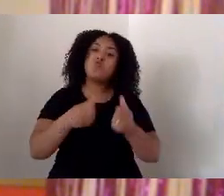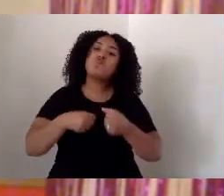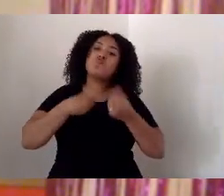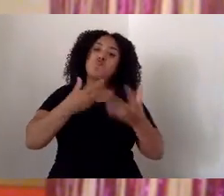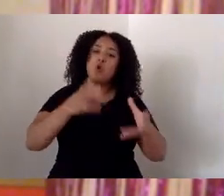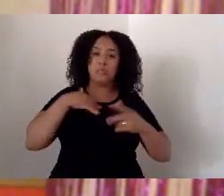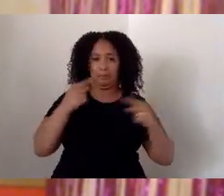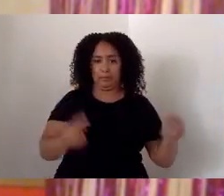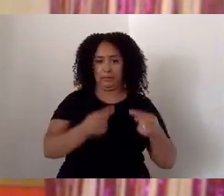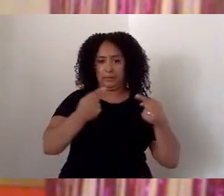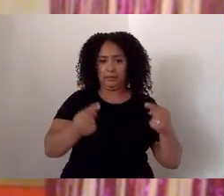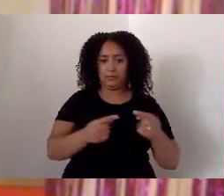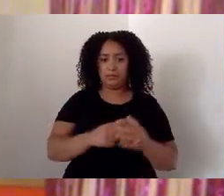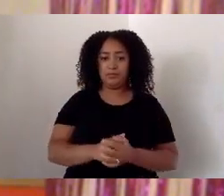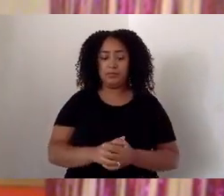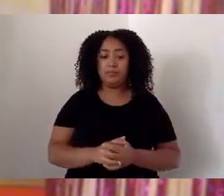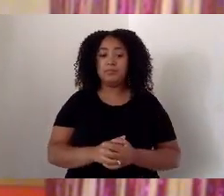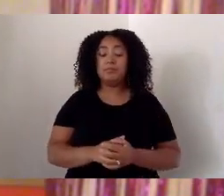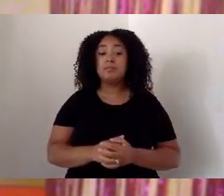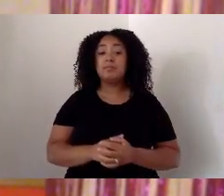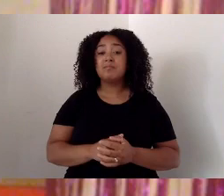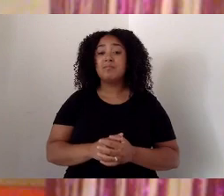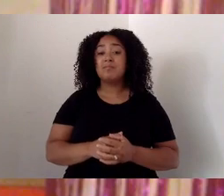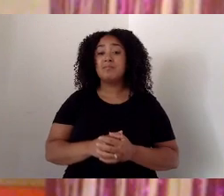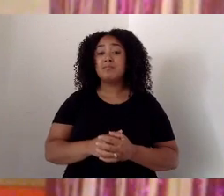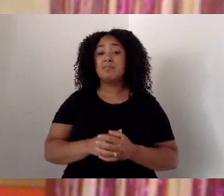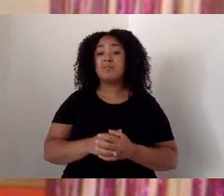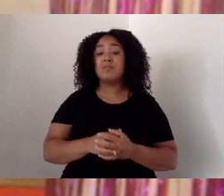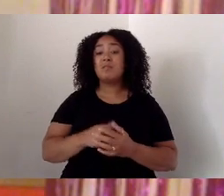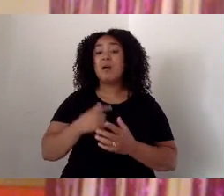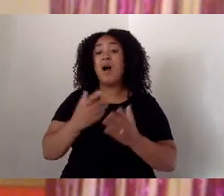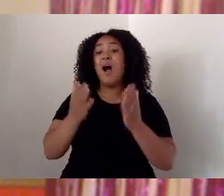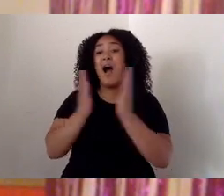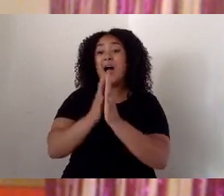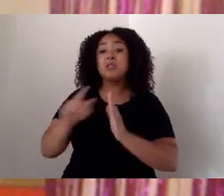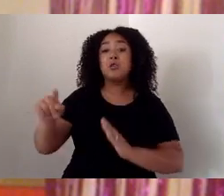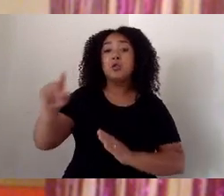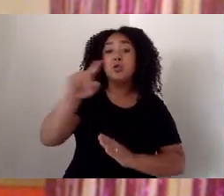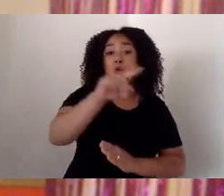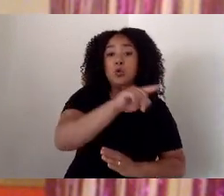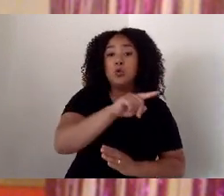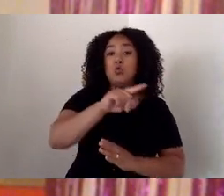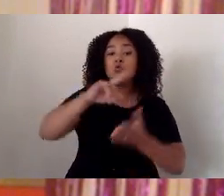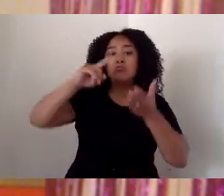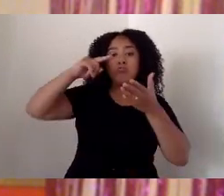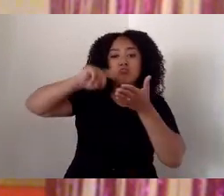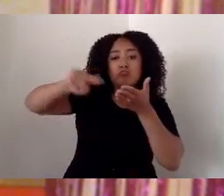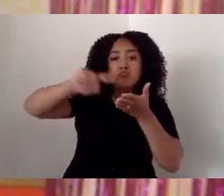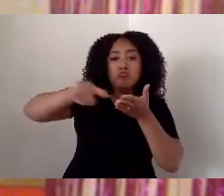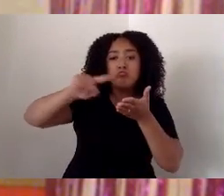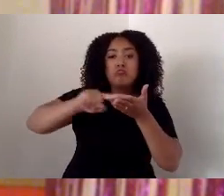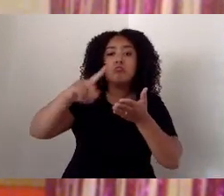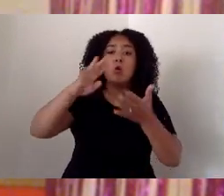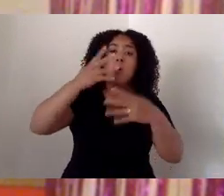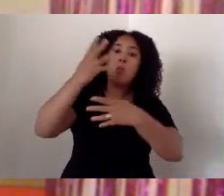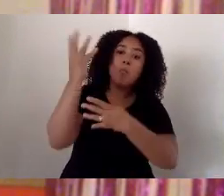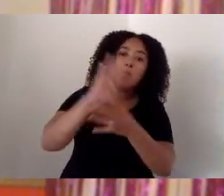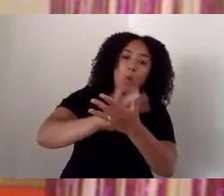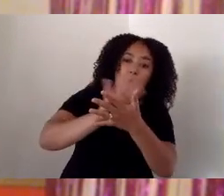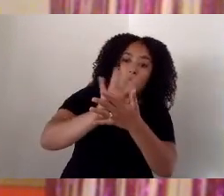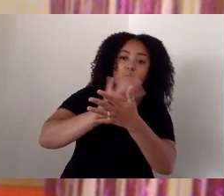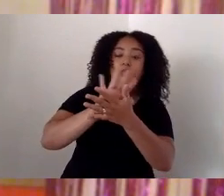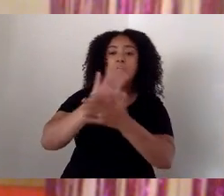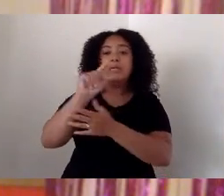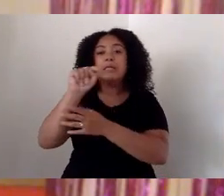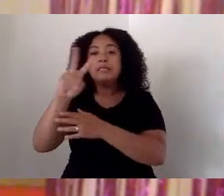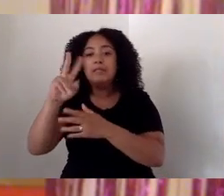for Indigenous folks. Look up movies or shows produced by Indigenous filmmakers, find art created by